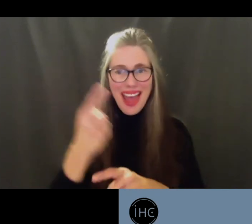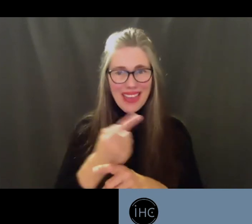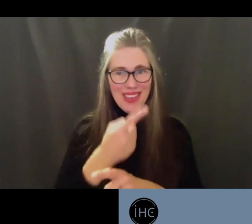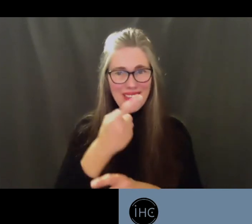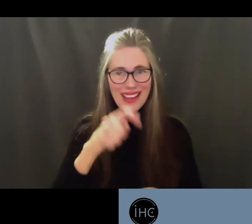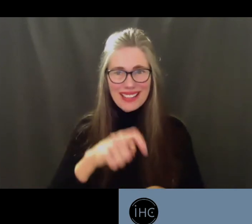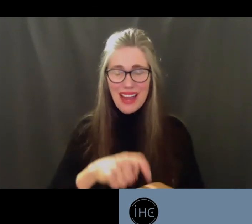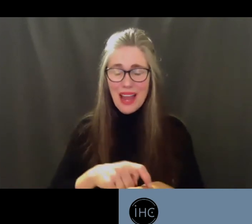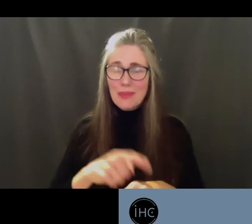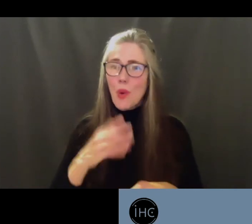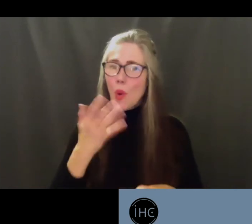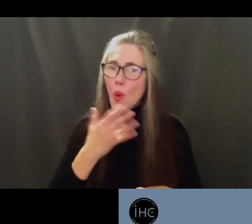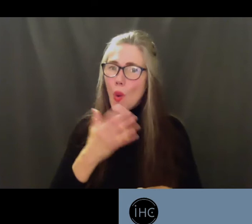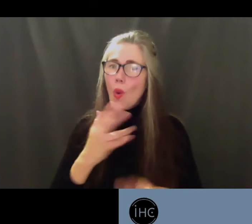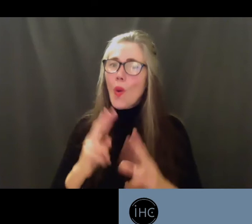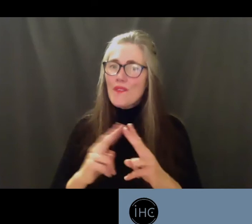very effective